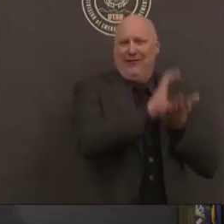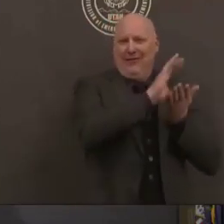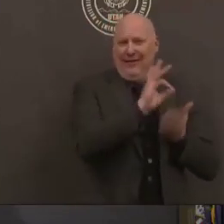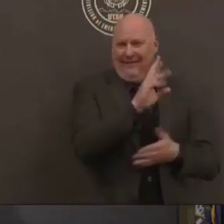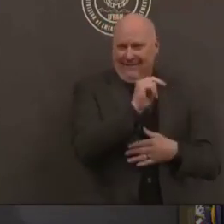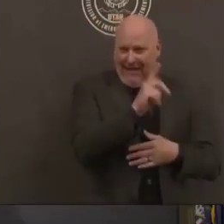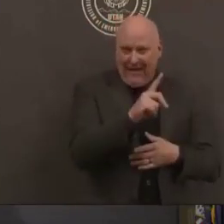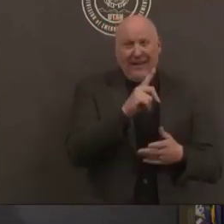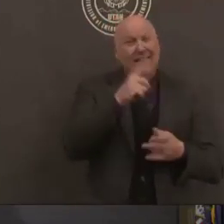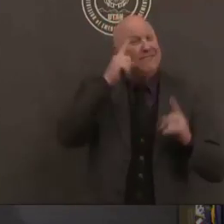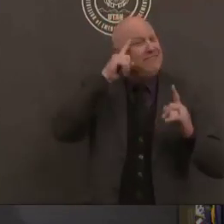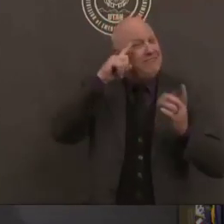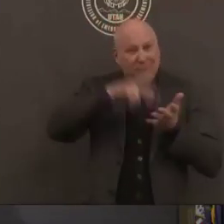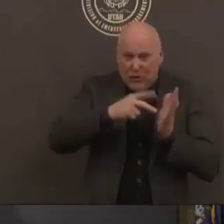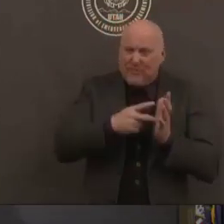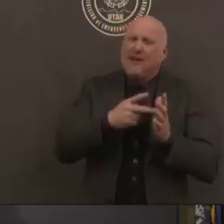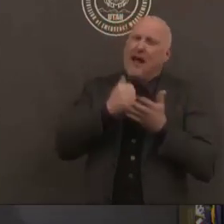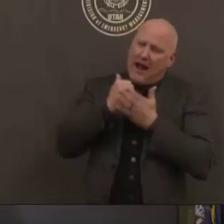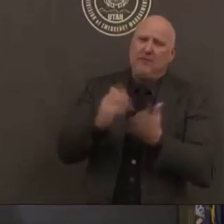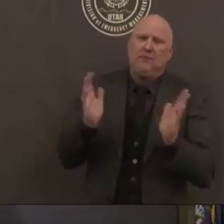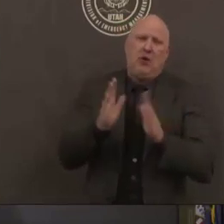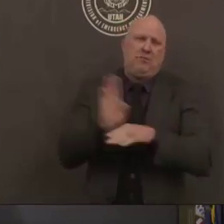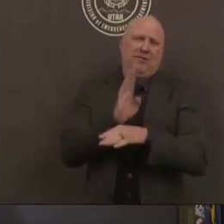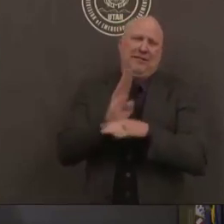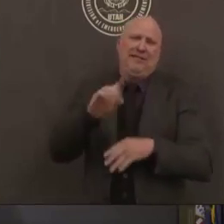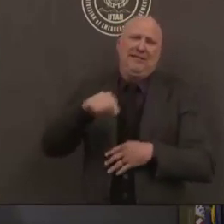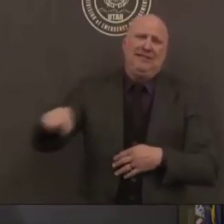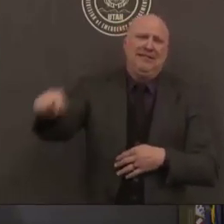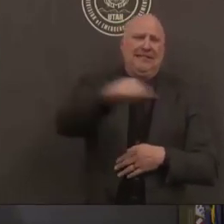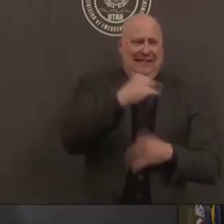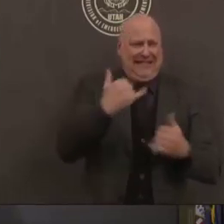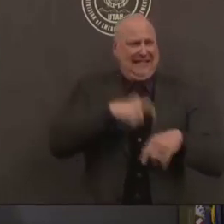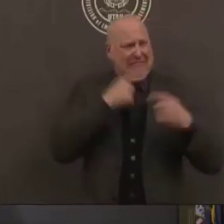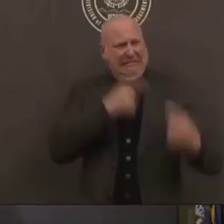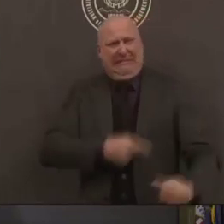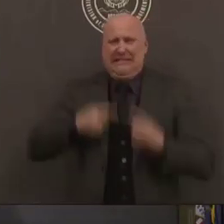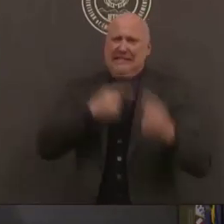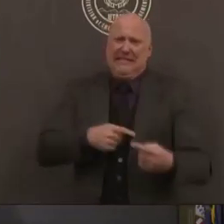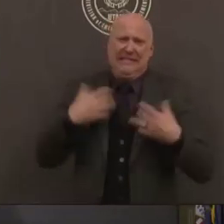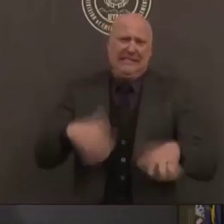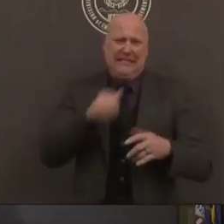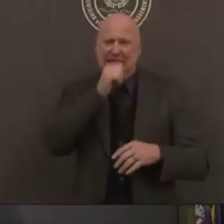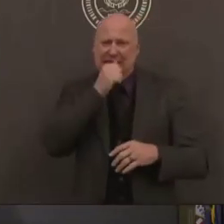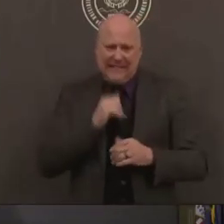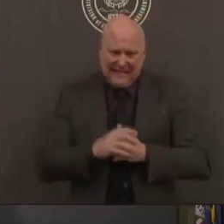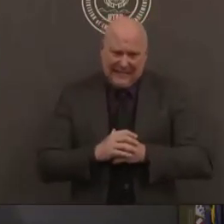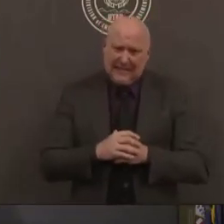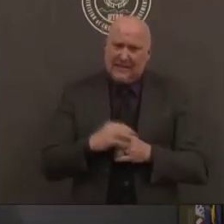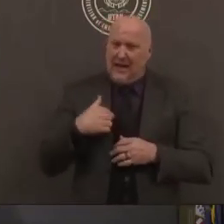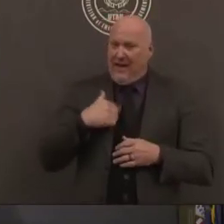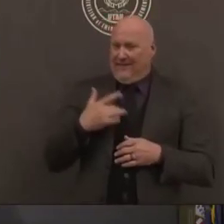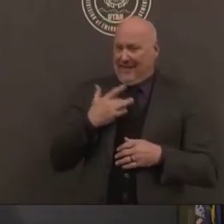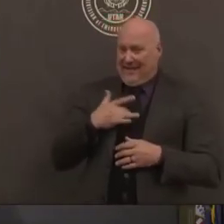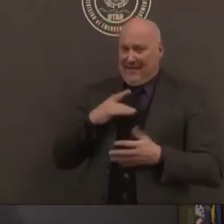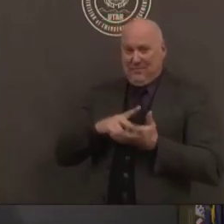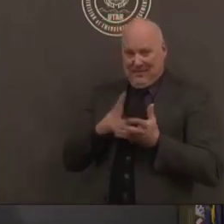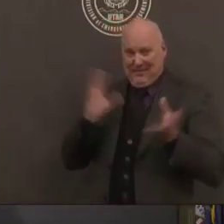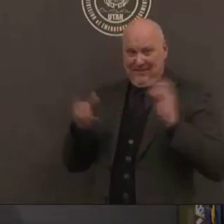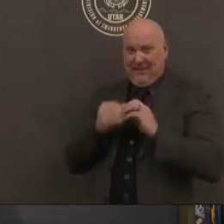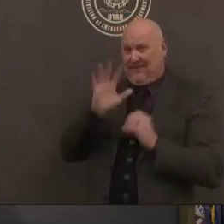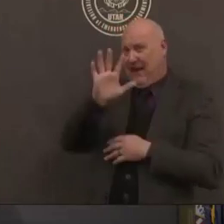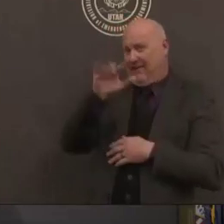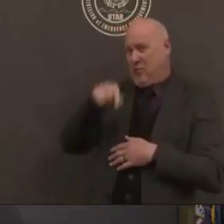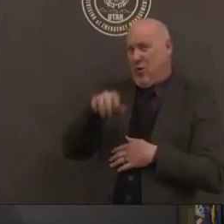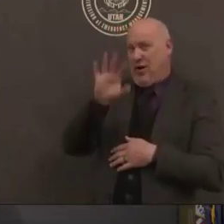this difficult time. With their generous addition, we will have a total of $5.9 million to award in the second